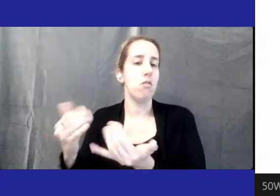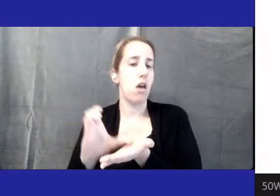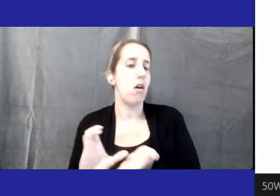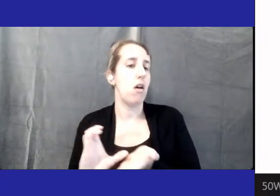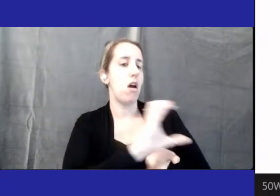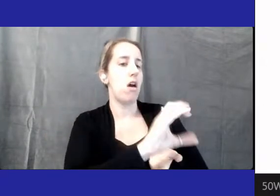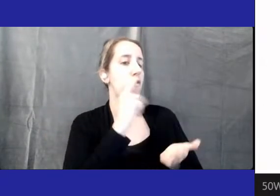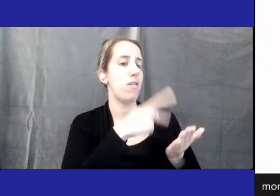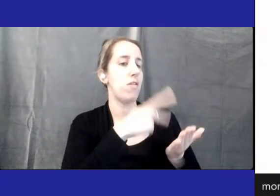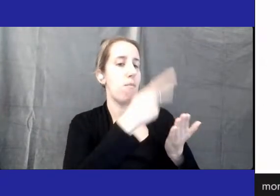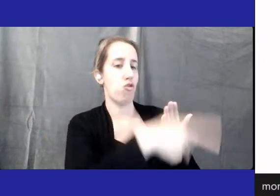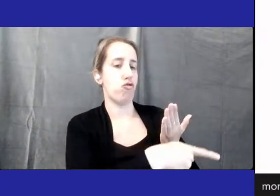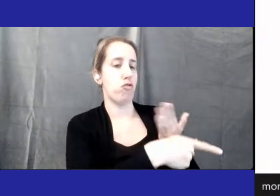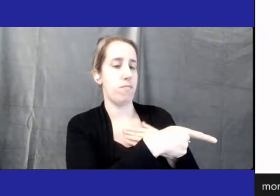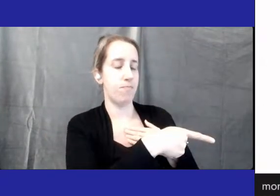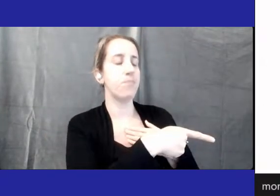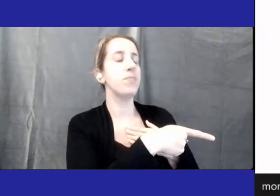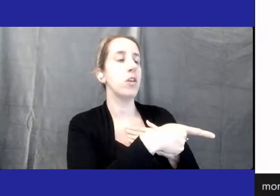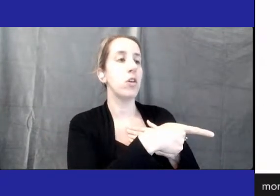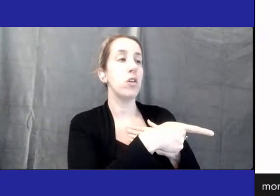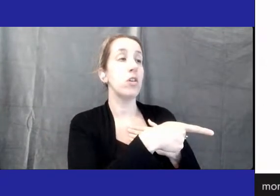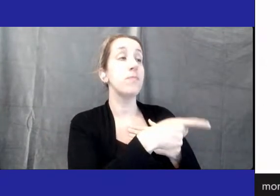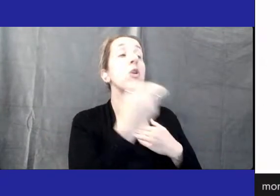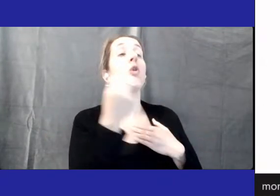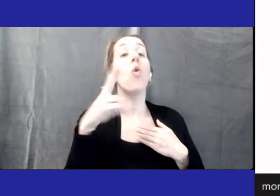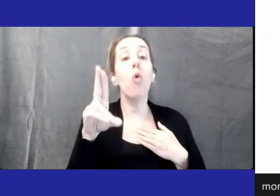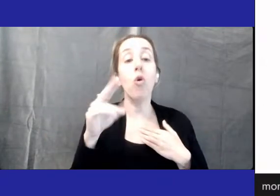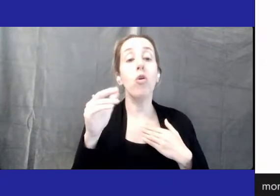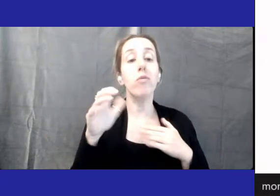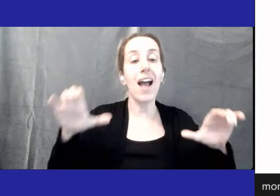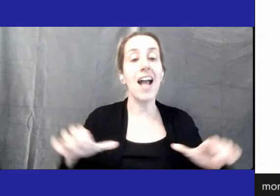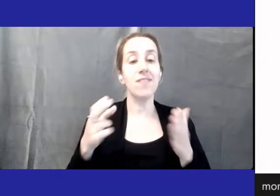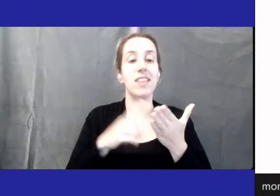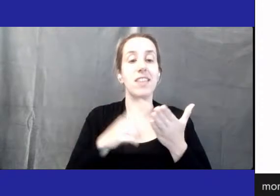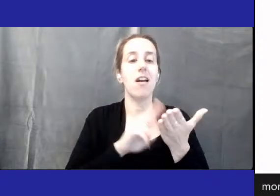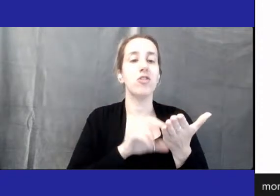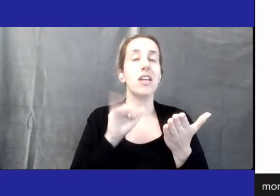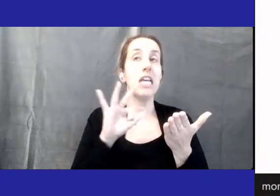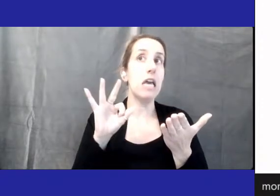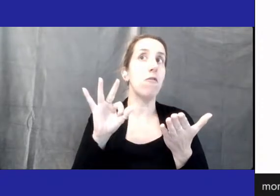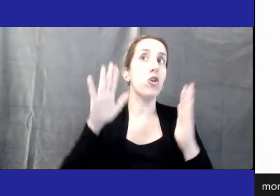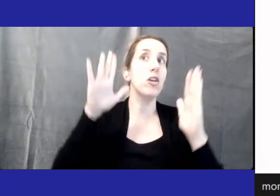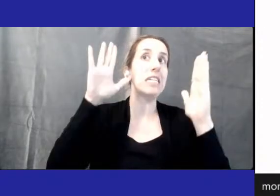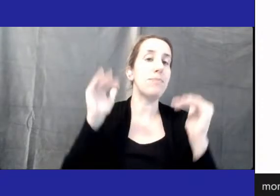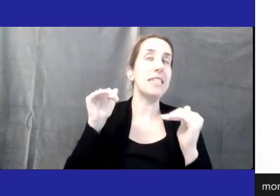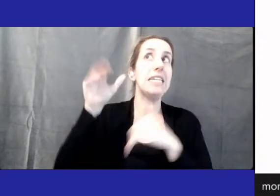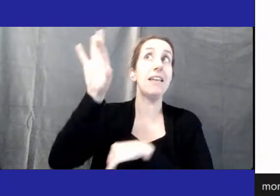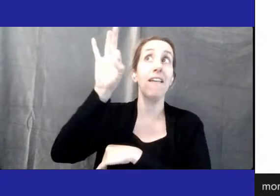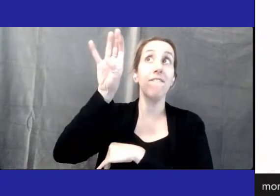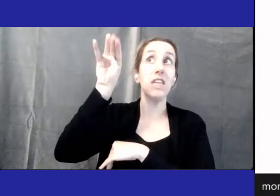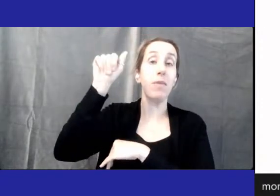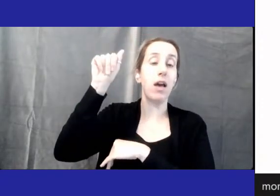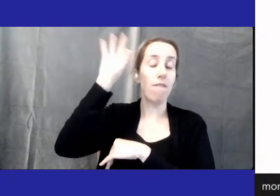agency. Or we would activate this contract if we are anticipating reimbursement through FEMA.